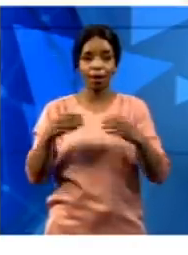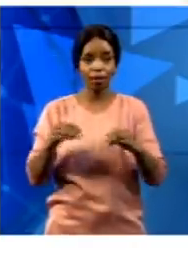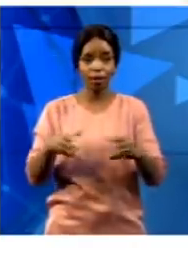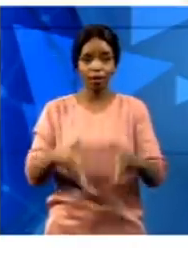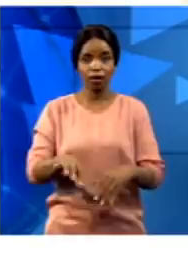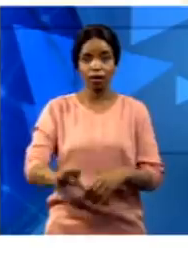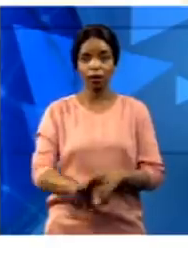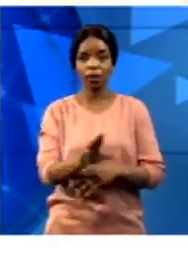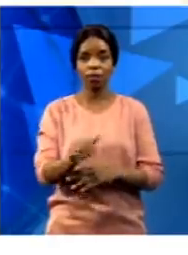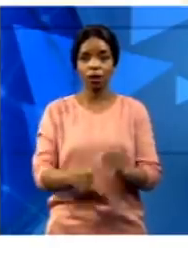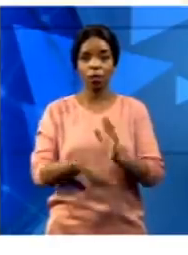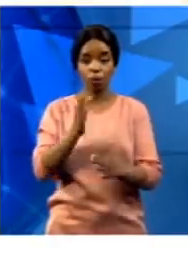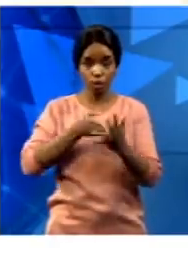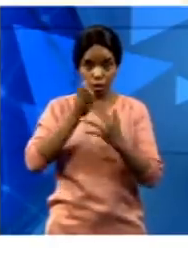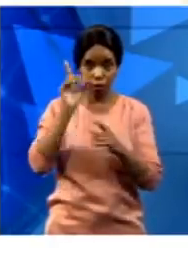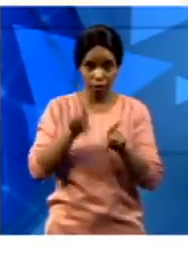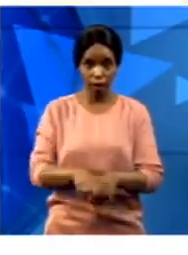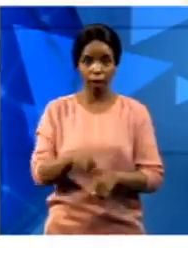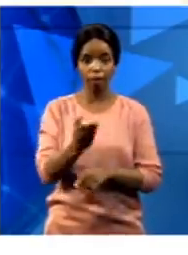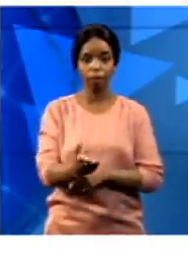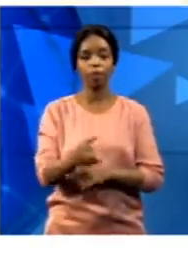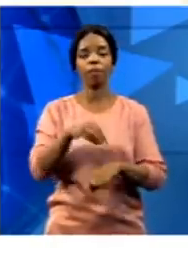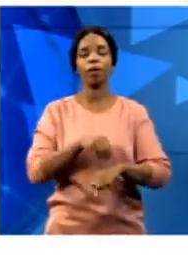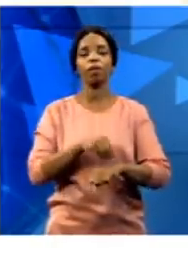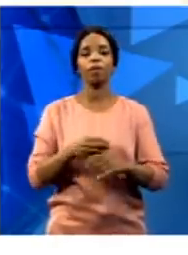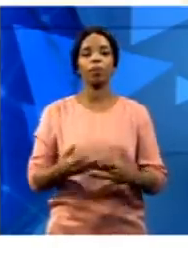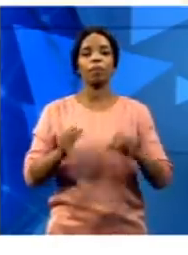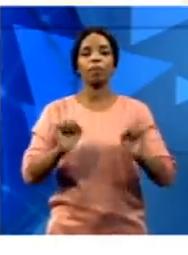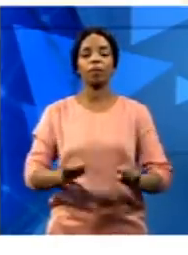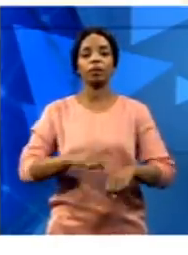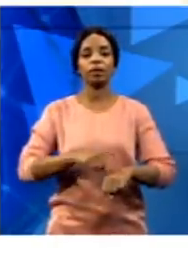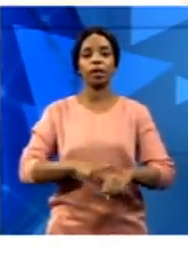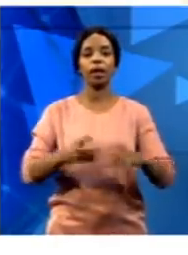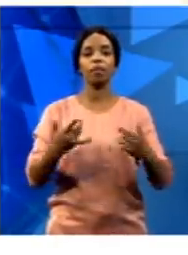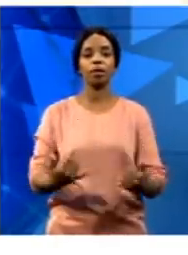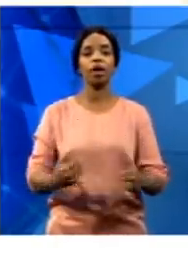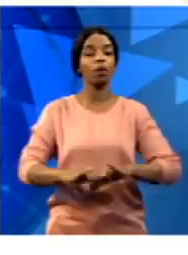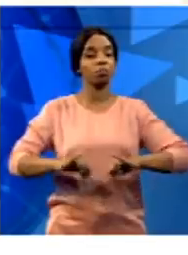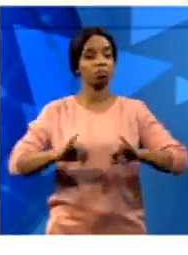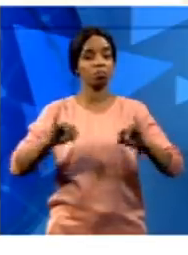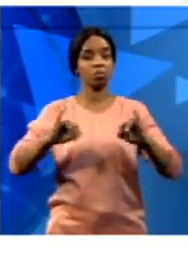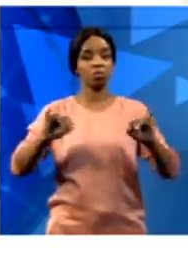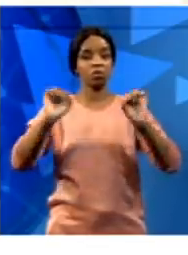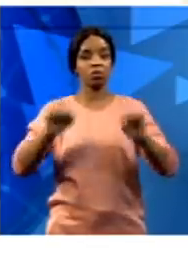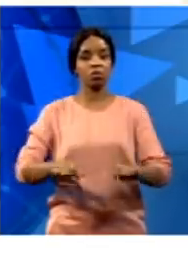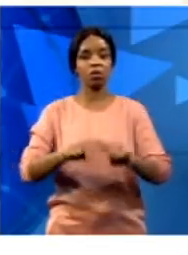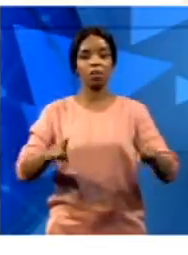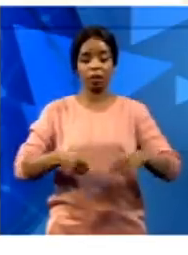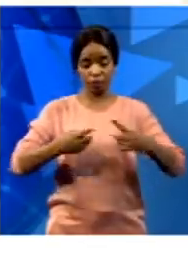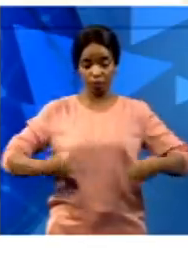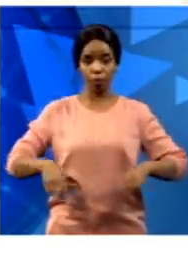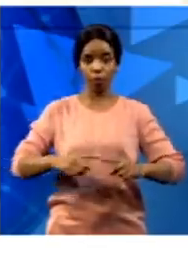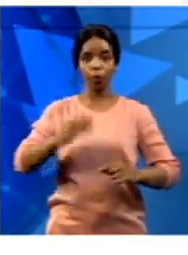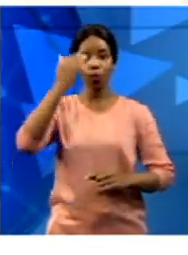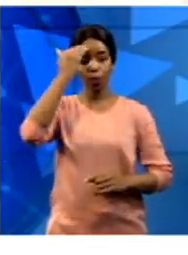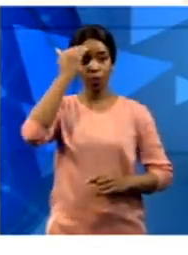similar reality. And even though these times are unprecedented, we do know something about